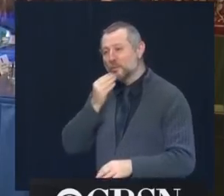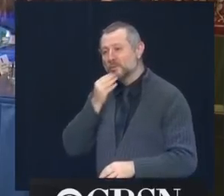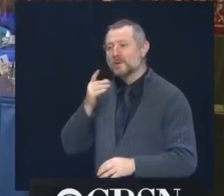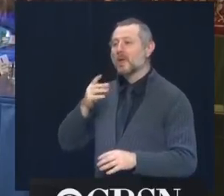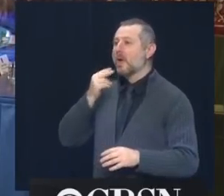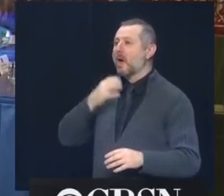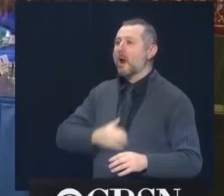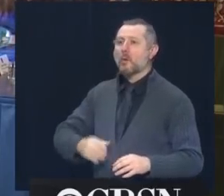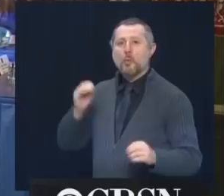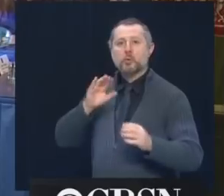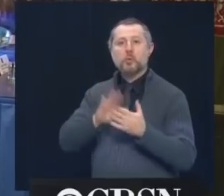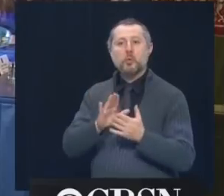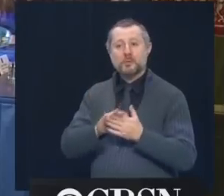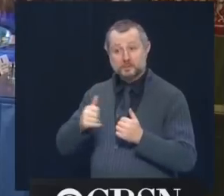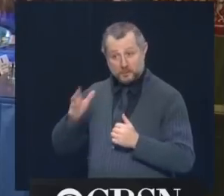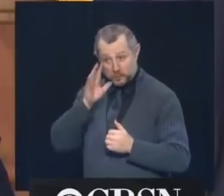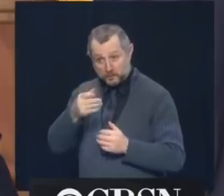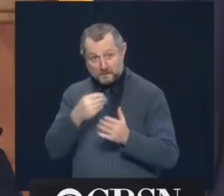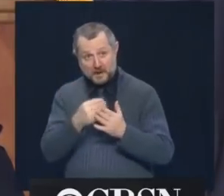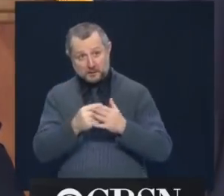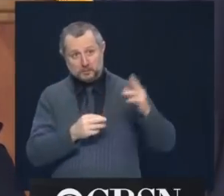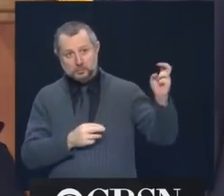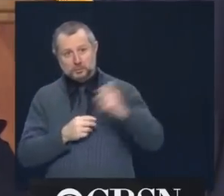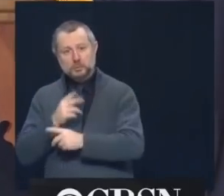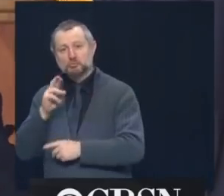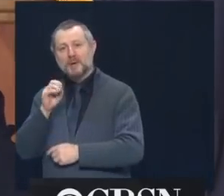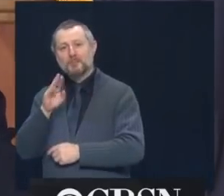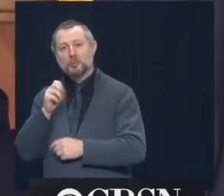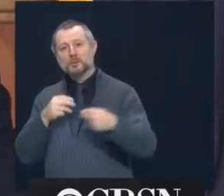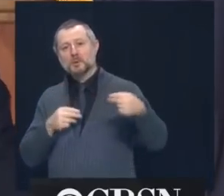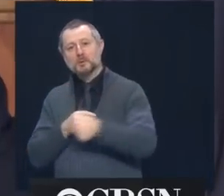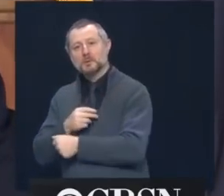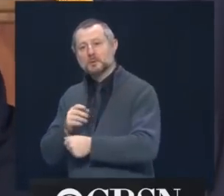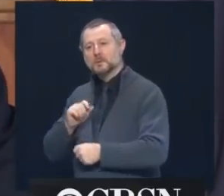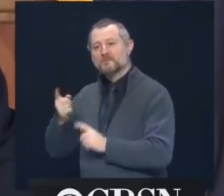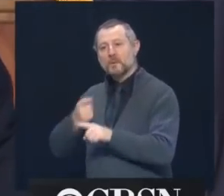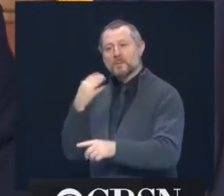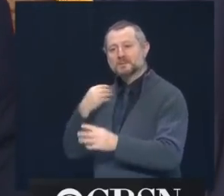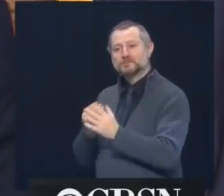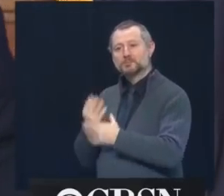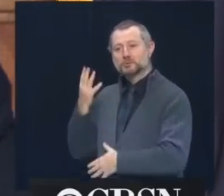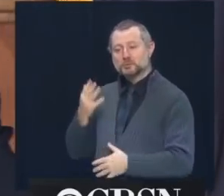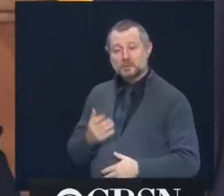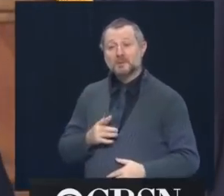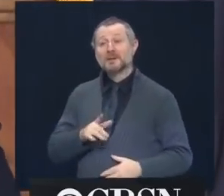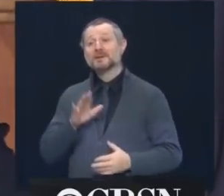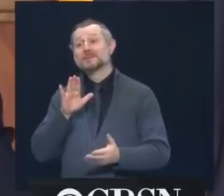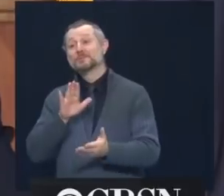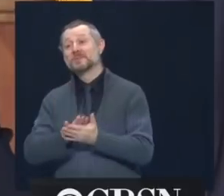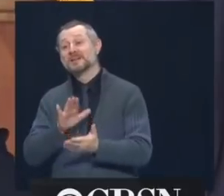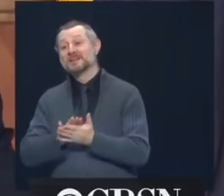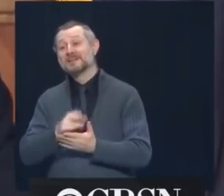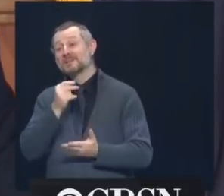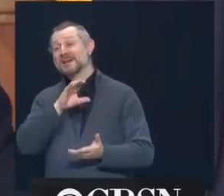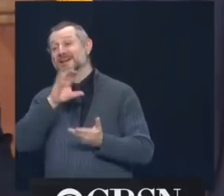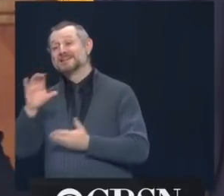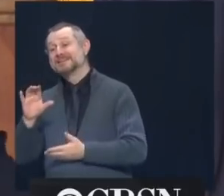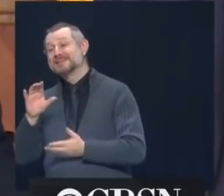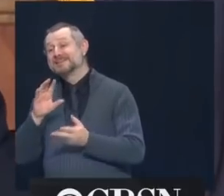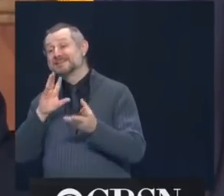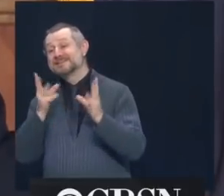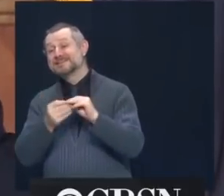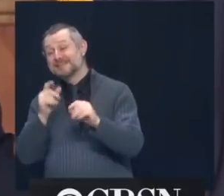money, or are they ever going to see that money? The school aid number, Karen, is like every